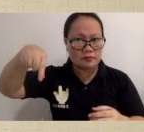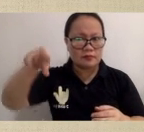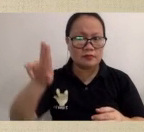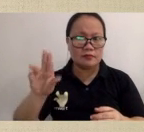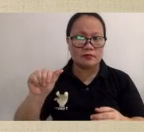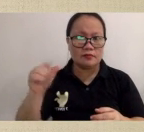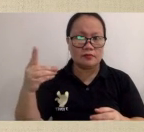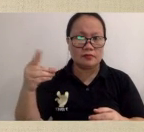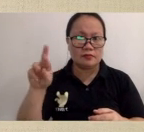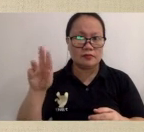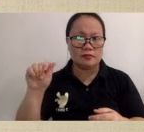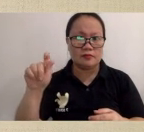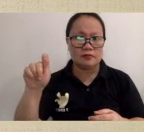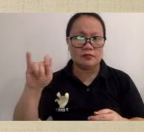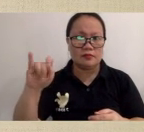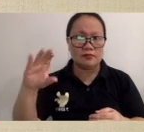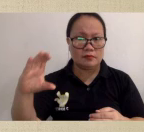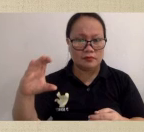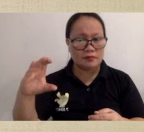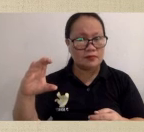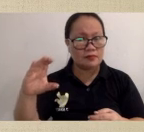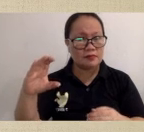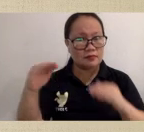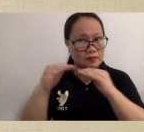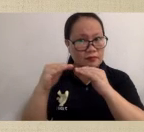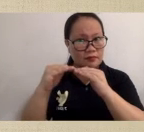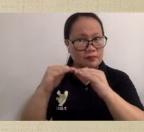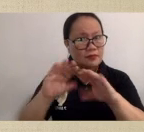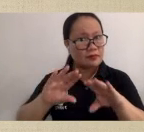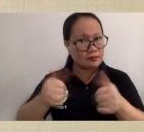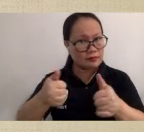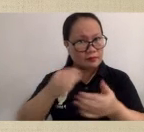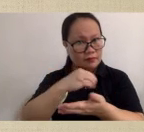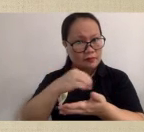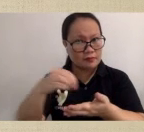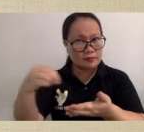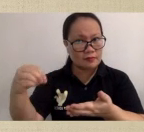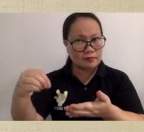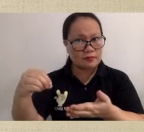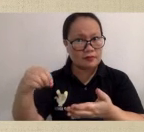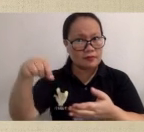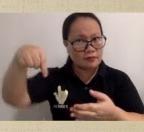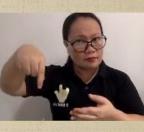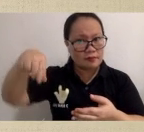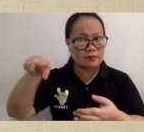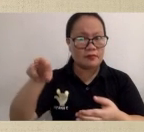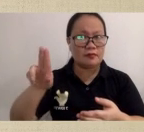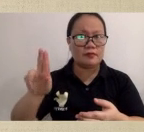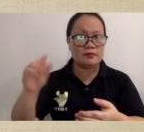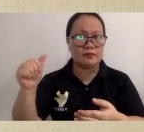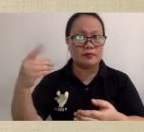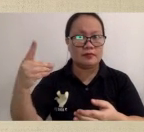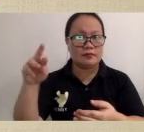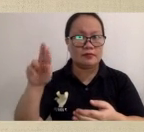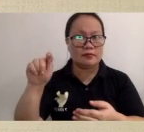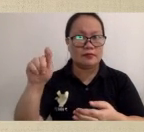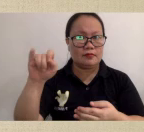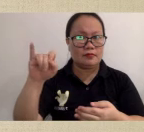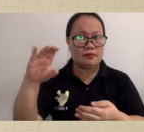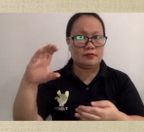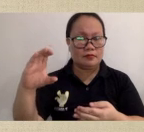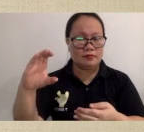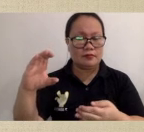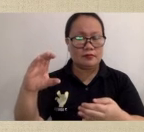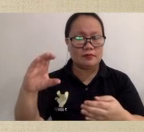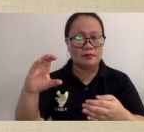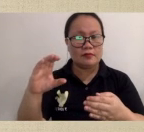equation? Paano ba natin sinusulat ang quadratic equation into standard form? Ax squared plus bx plus